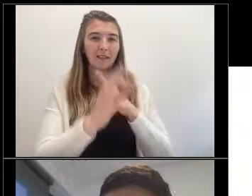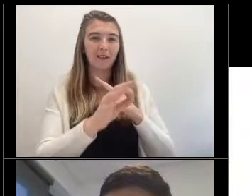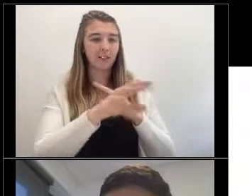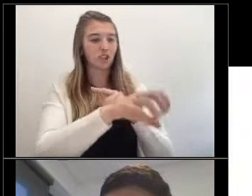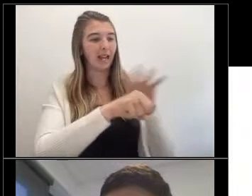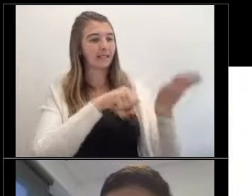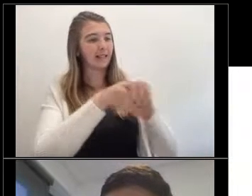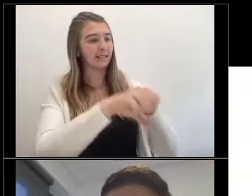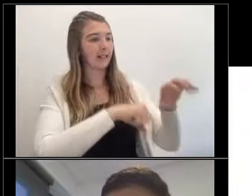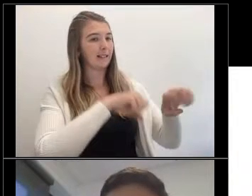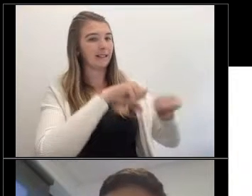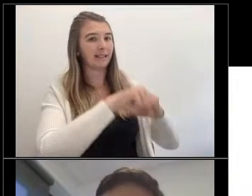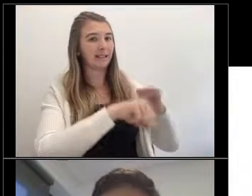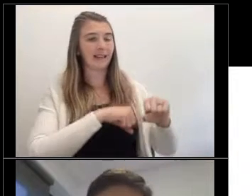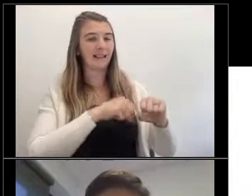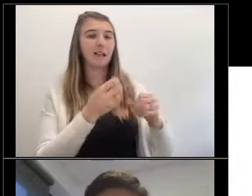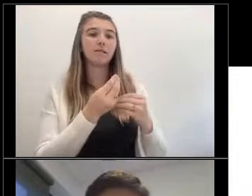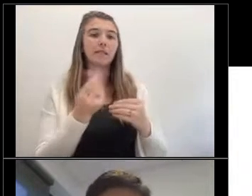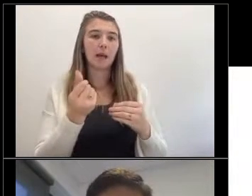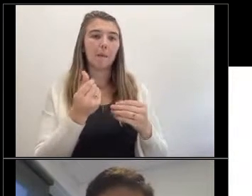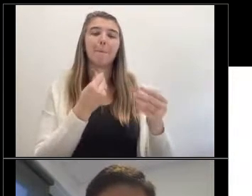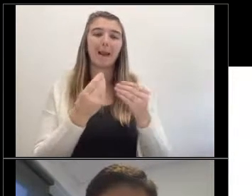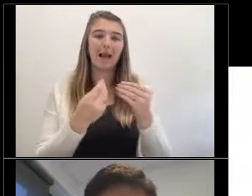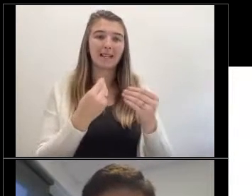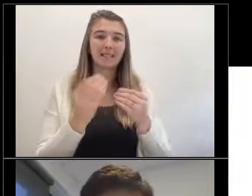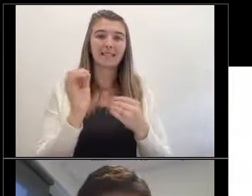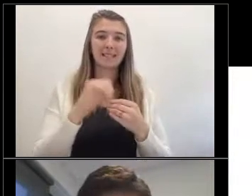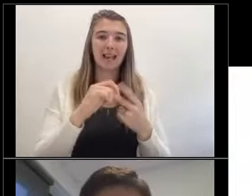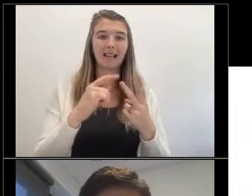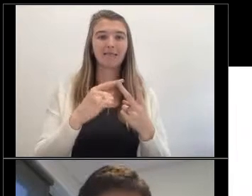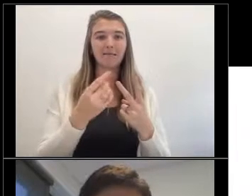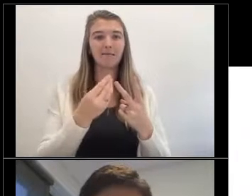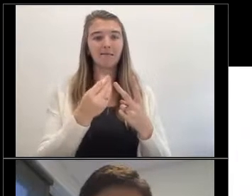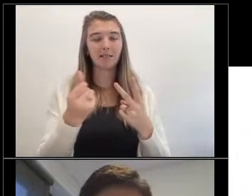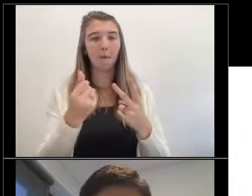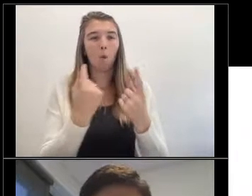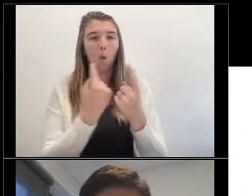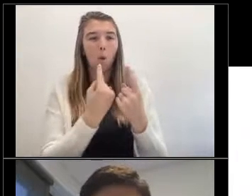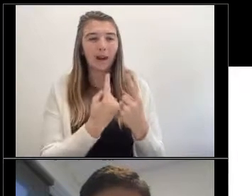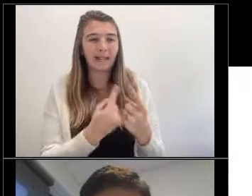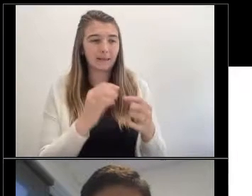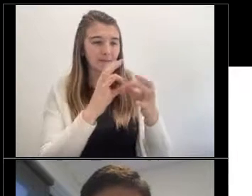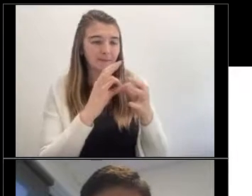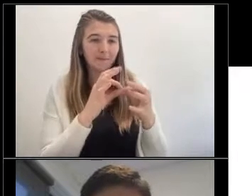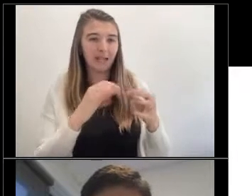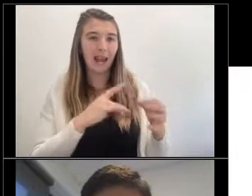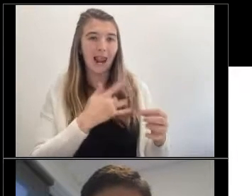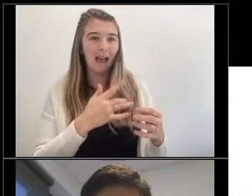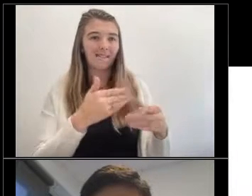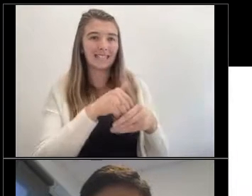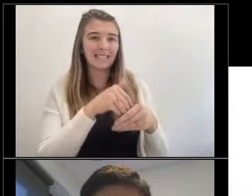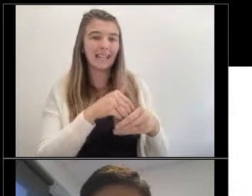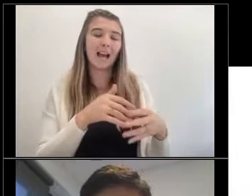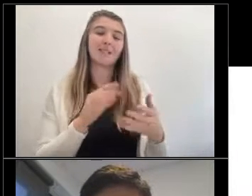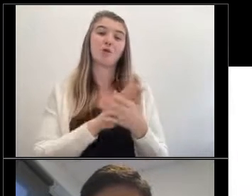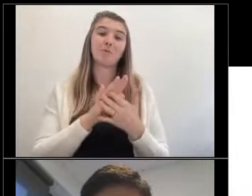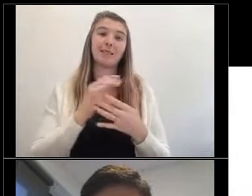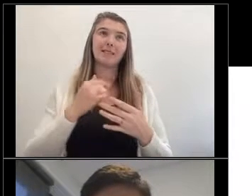and some of that is going to be plastics and some of it is going to be organisms. I don't really know what the solution